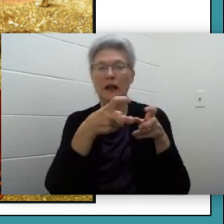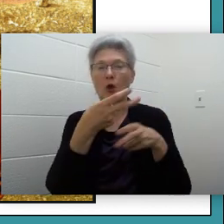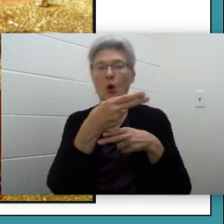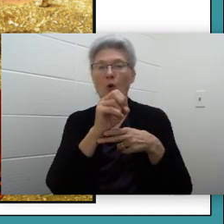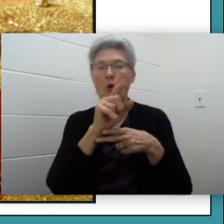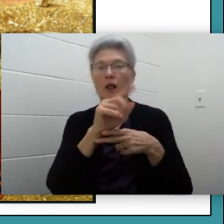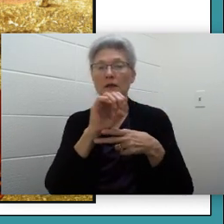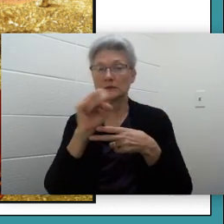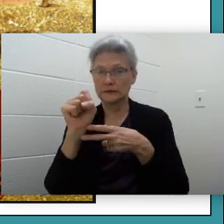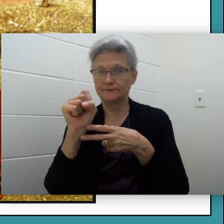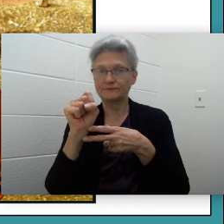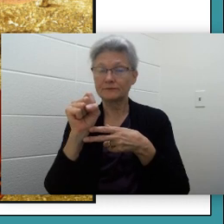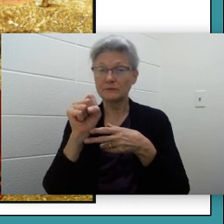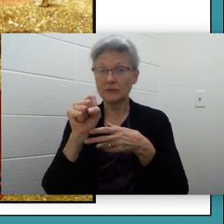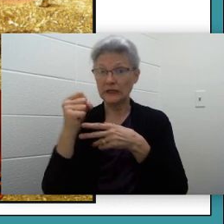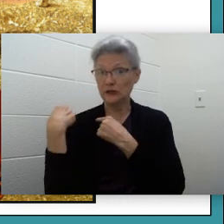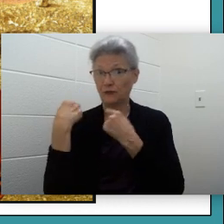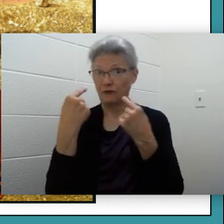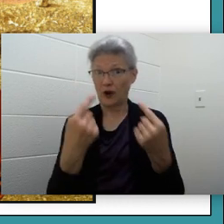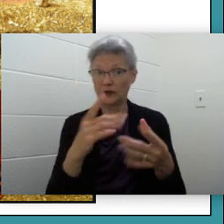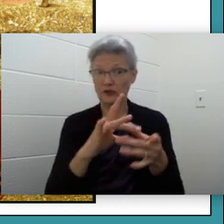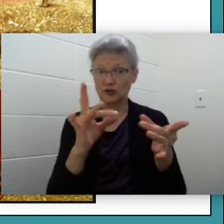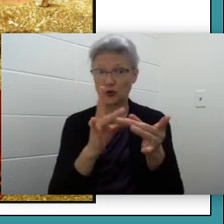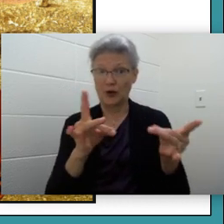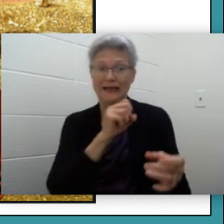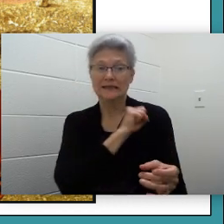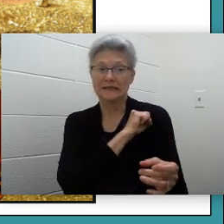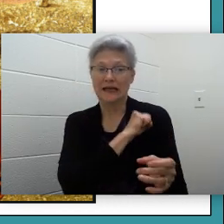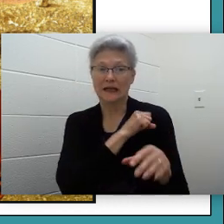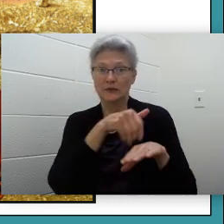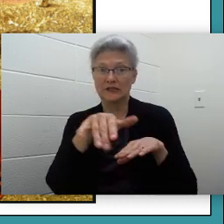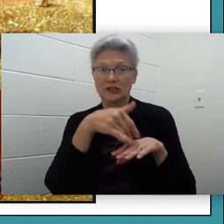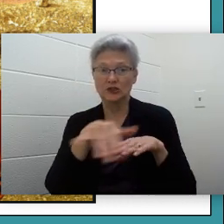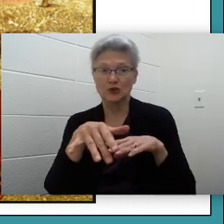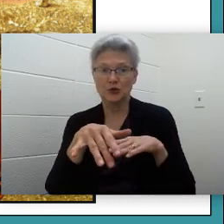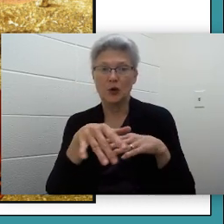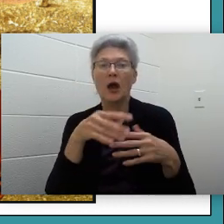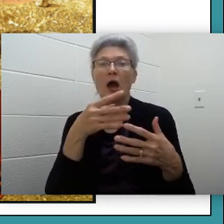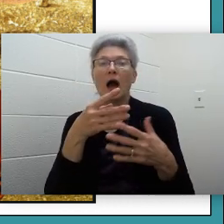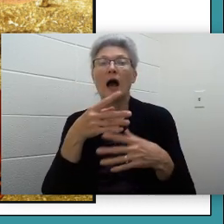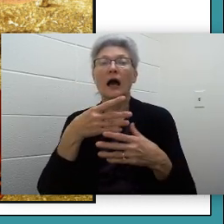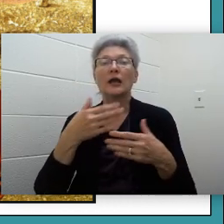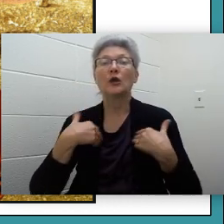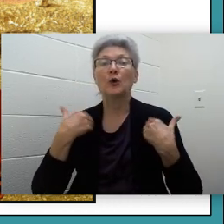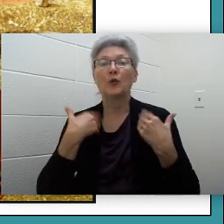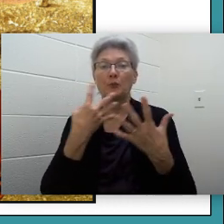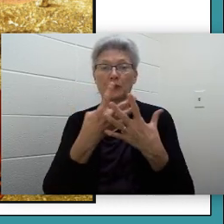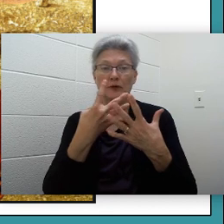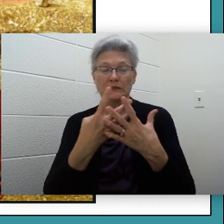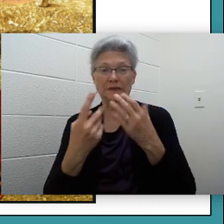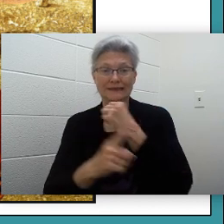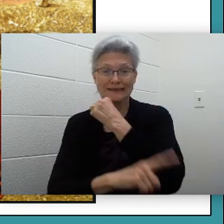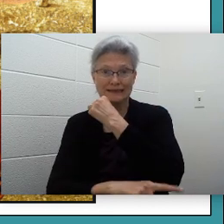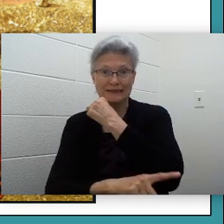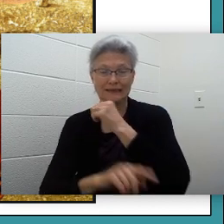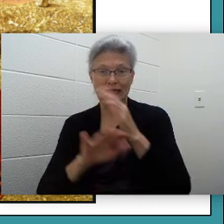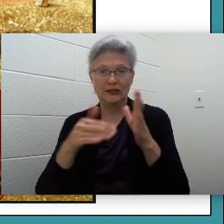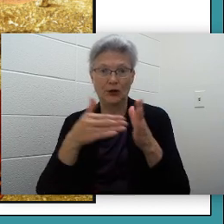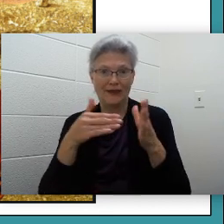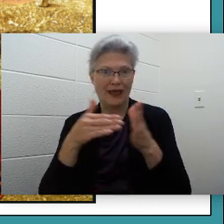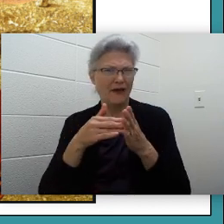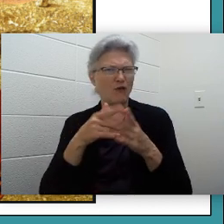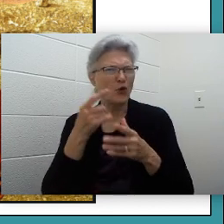so far is that Stanley was sent to a detention center for a crime he did not commit. His lawyer can now get him out